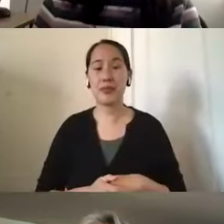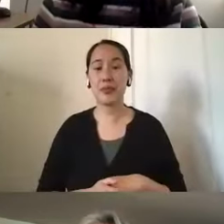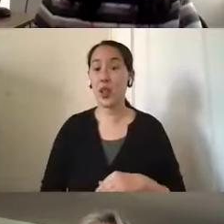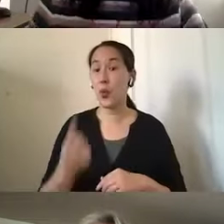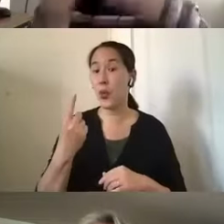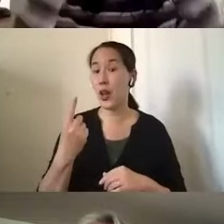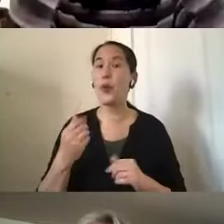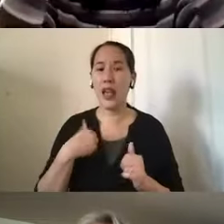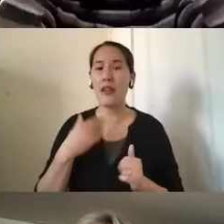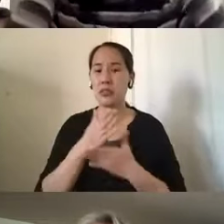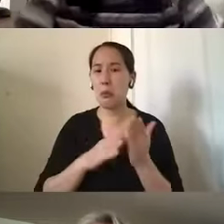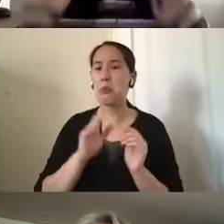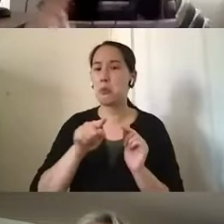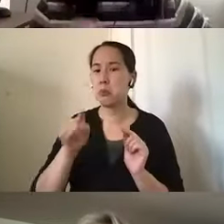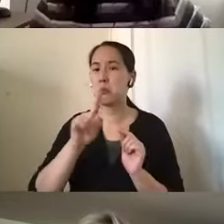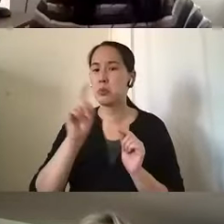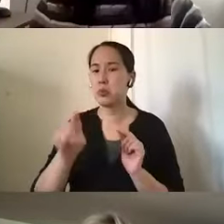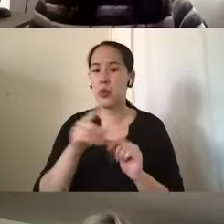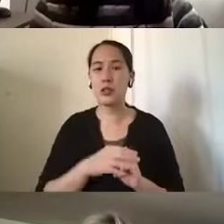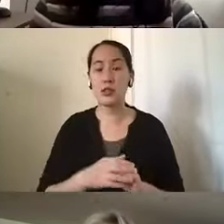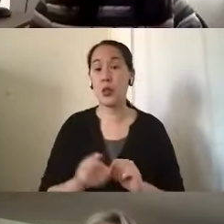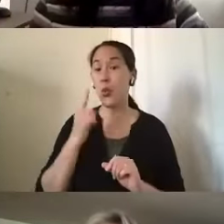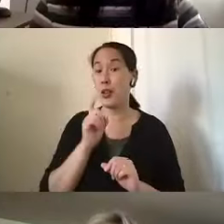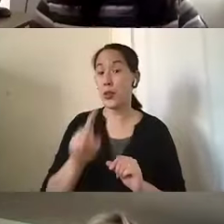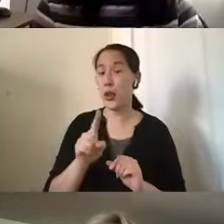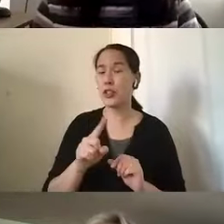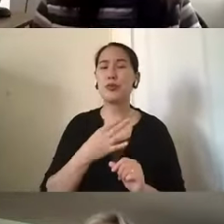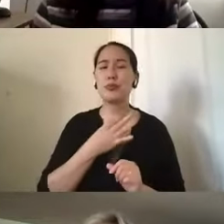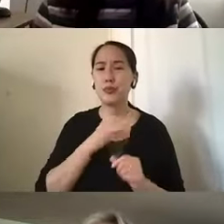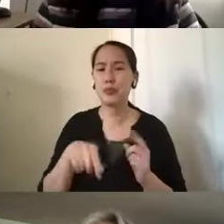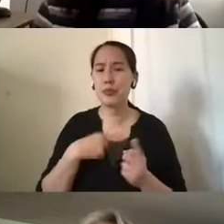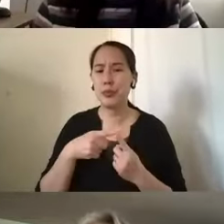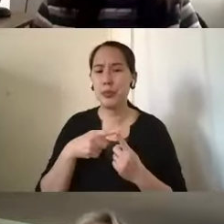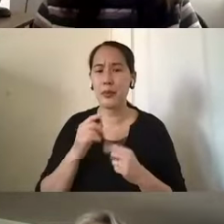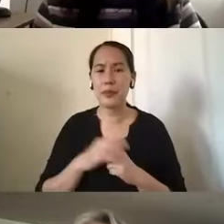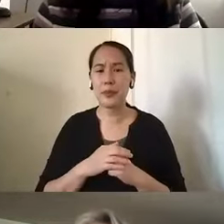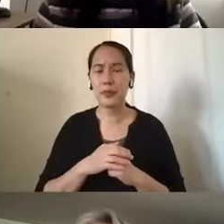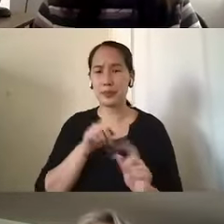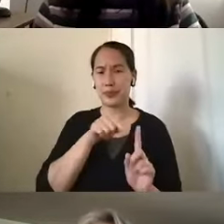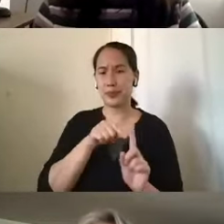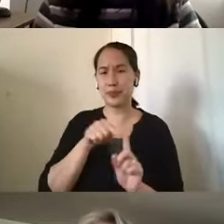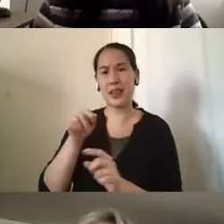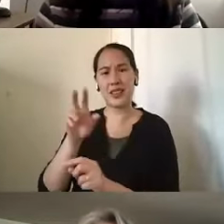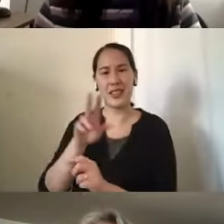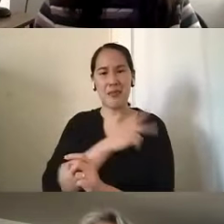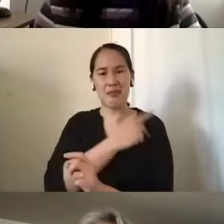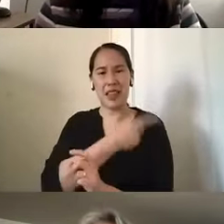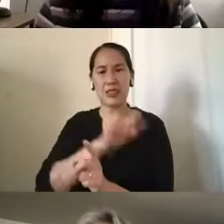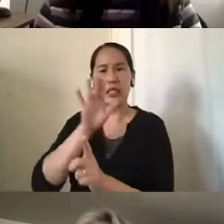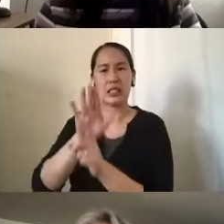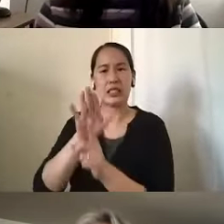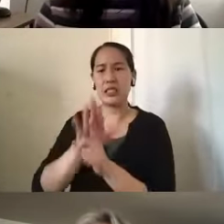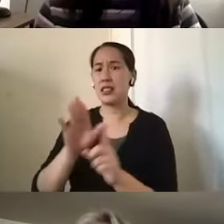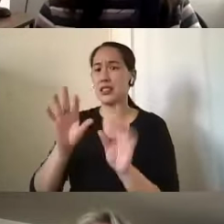We've got a few questions. One is about, curious about the man's other family members,